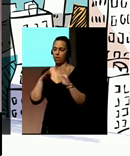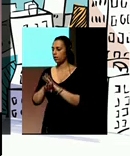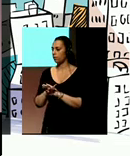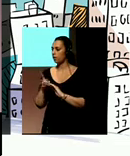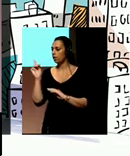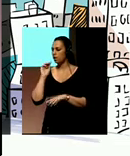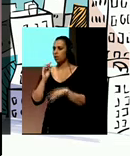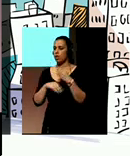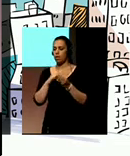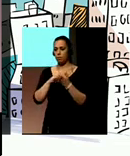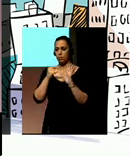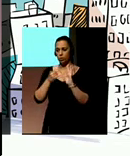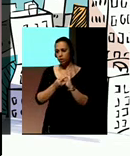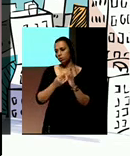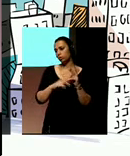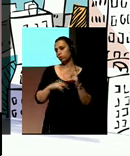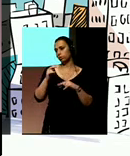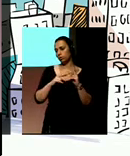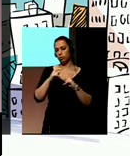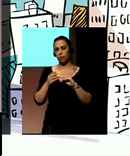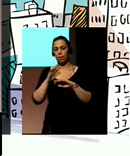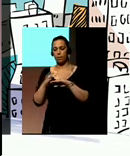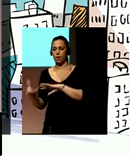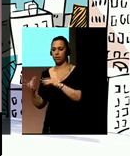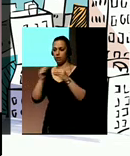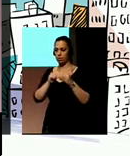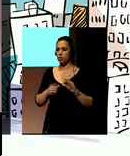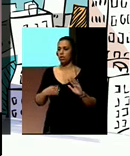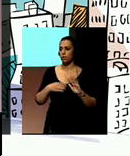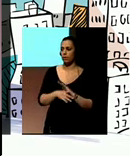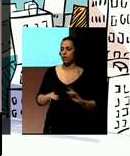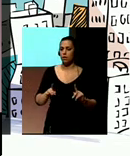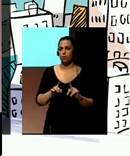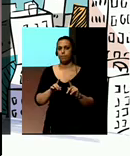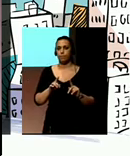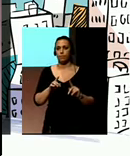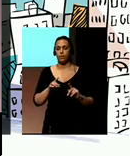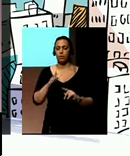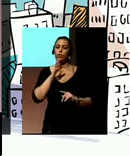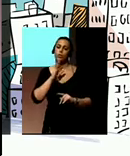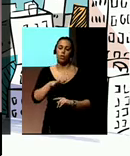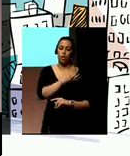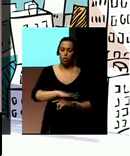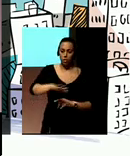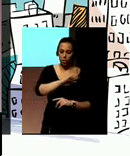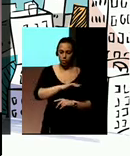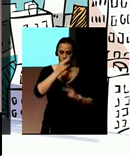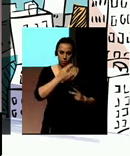and consulting about accessibility. He has worked on accessibility in squares